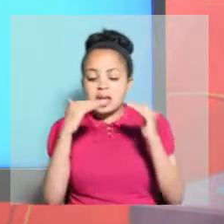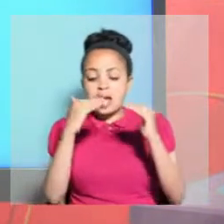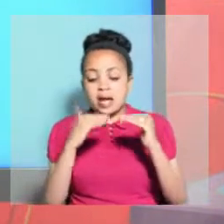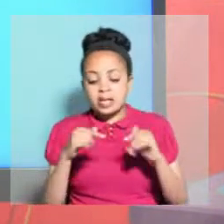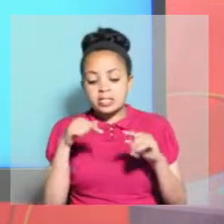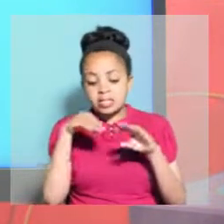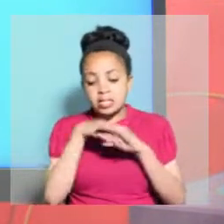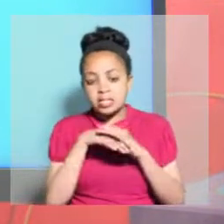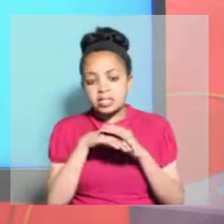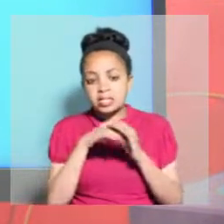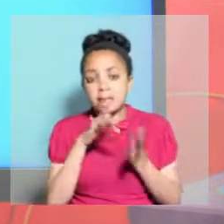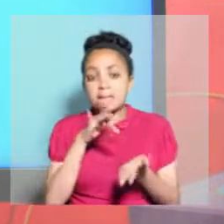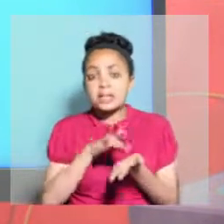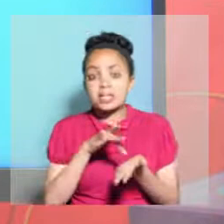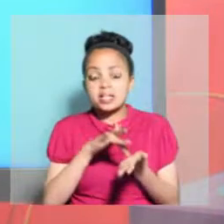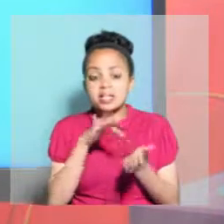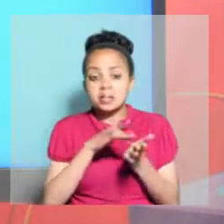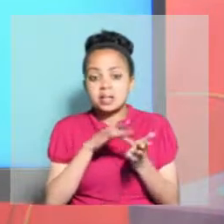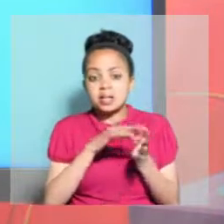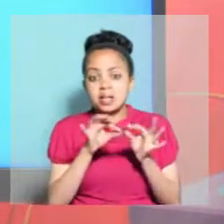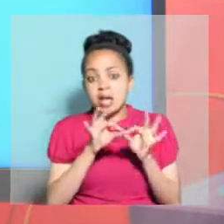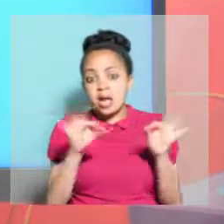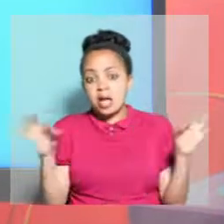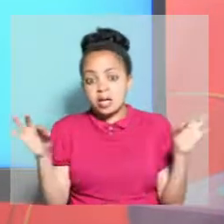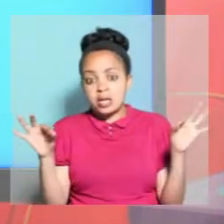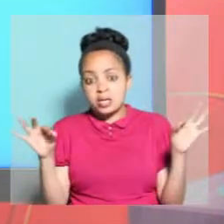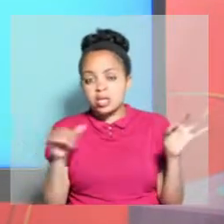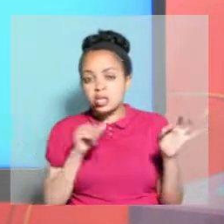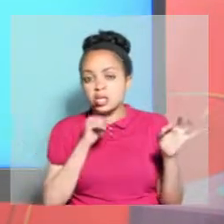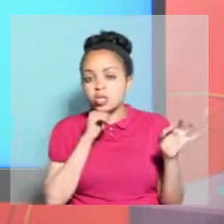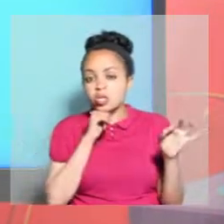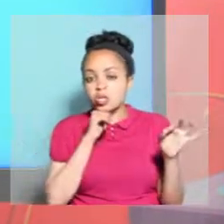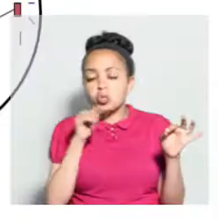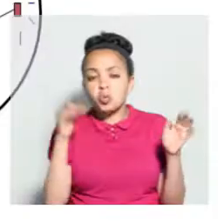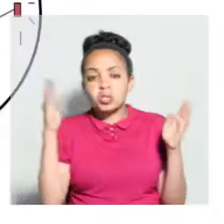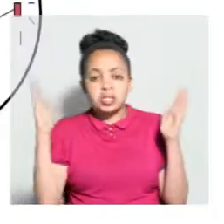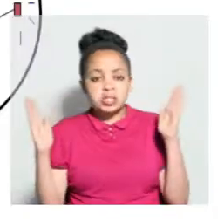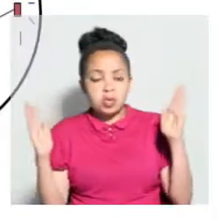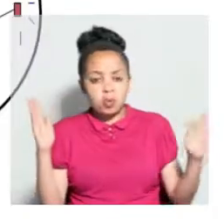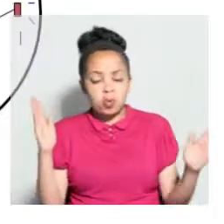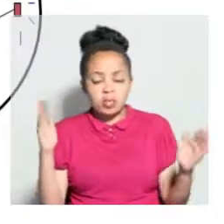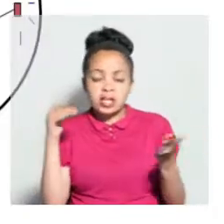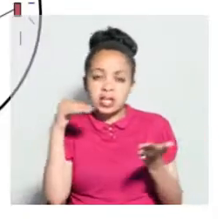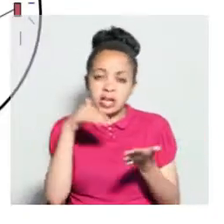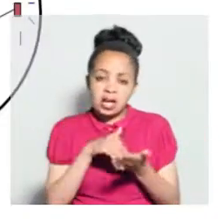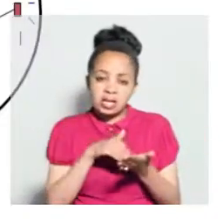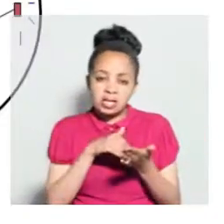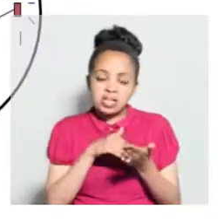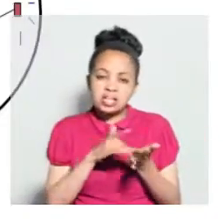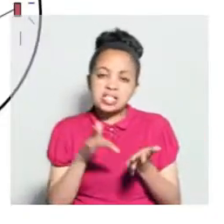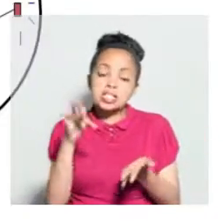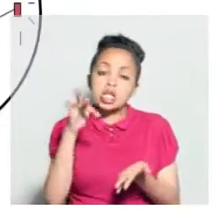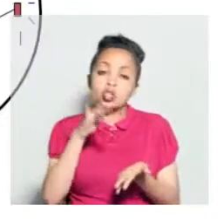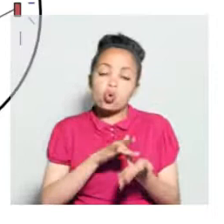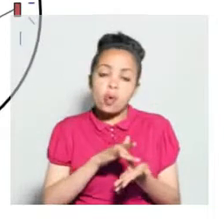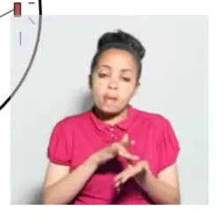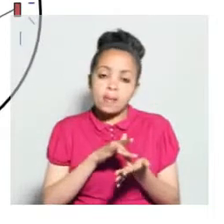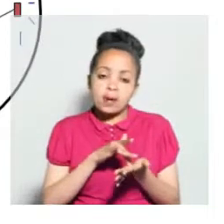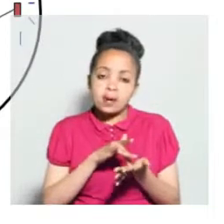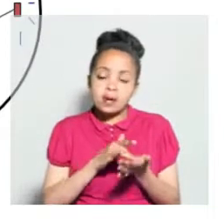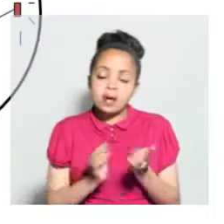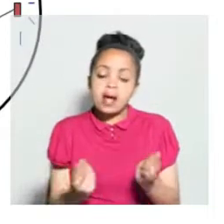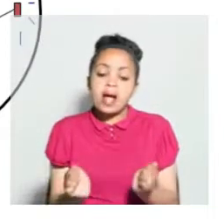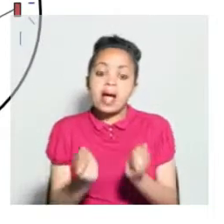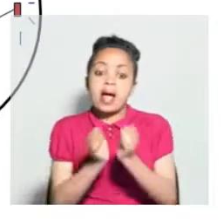a middle line here. They are not as a pole side. And again, centromere held